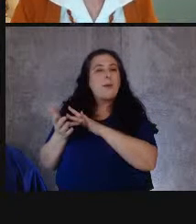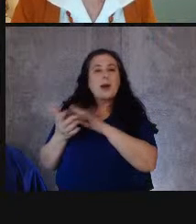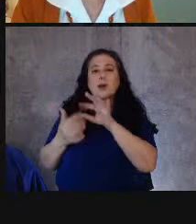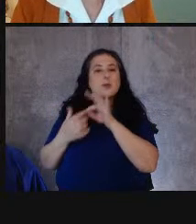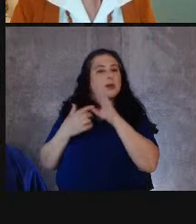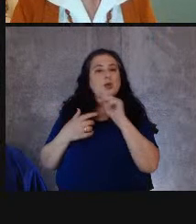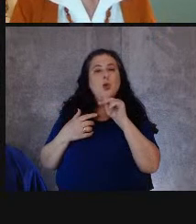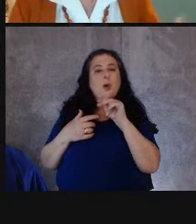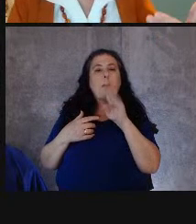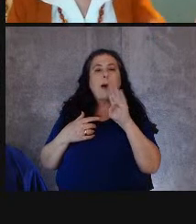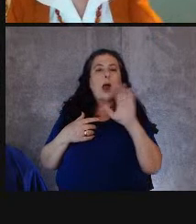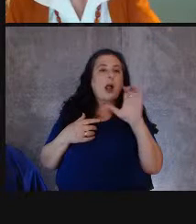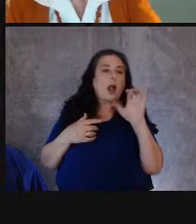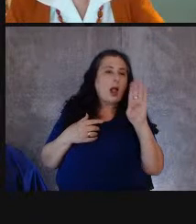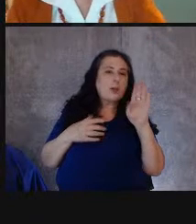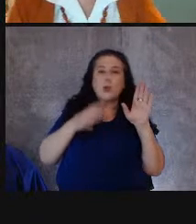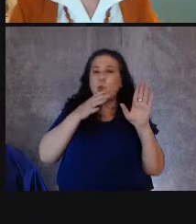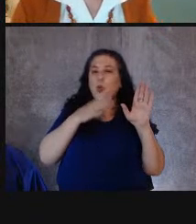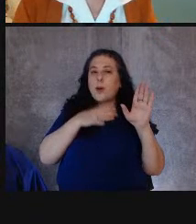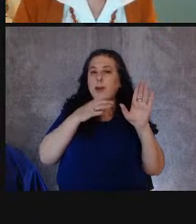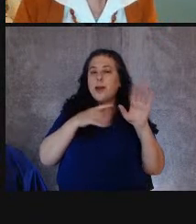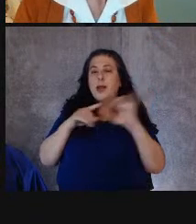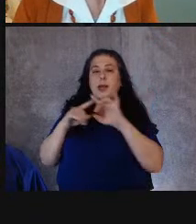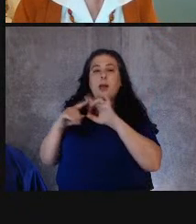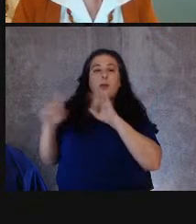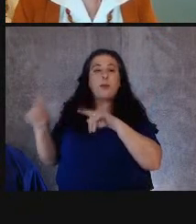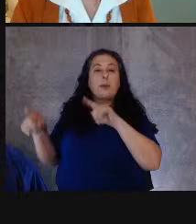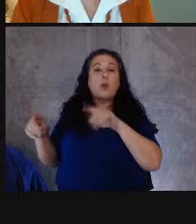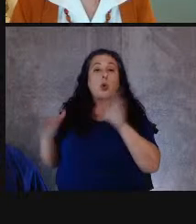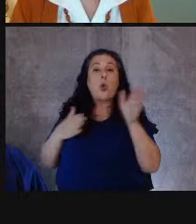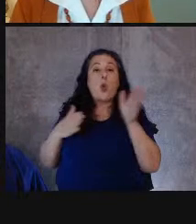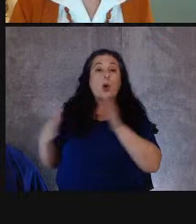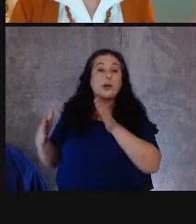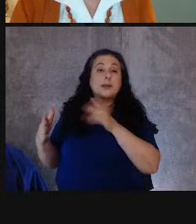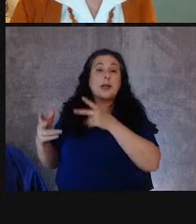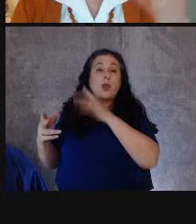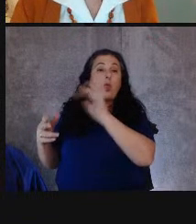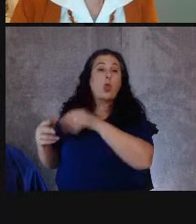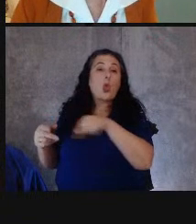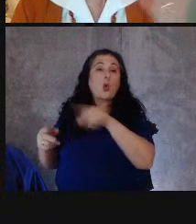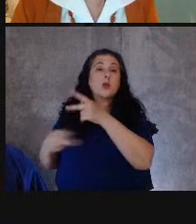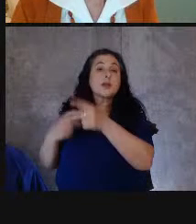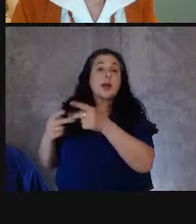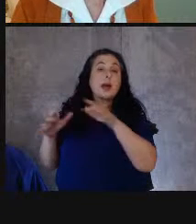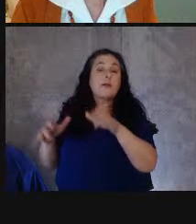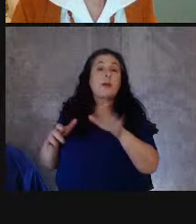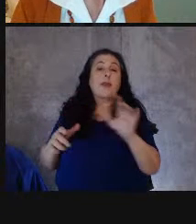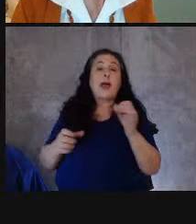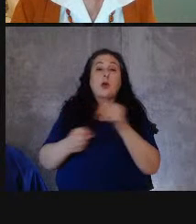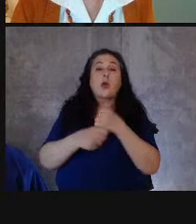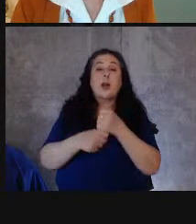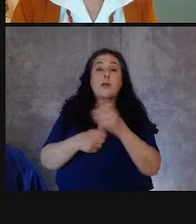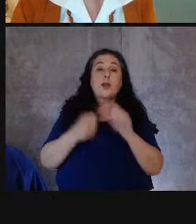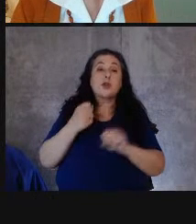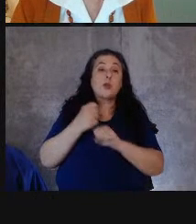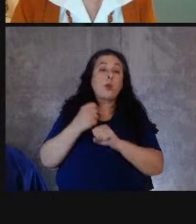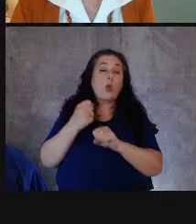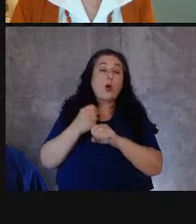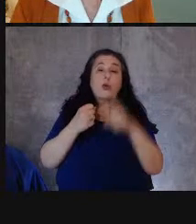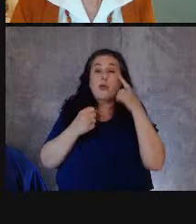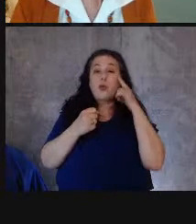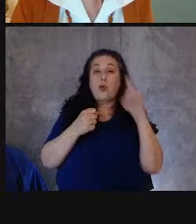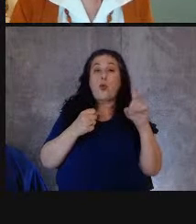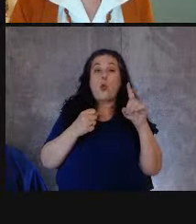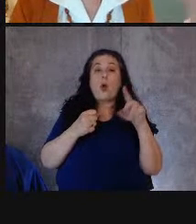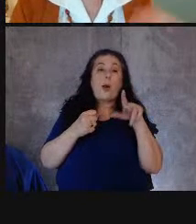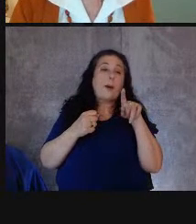by club women and various people who were organizing these kinds of activities, but they created this support for